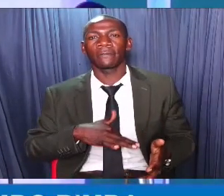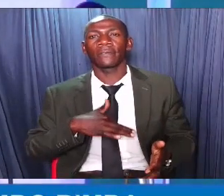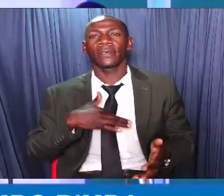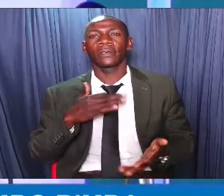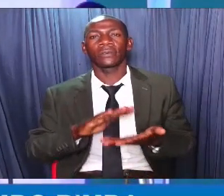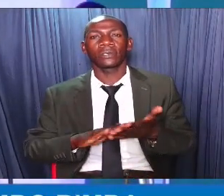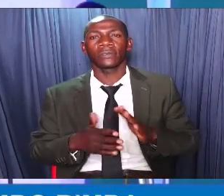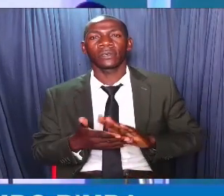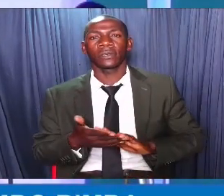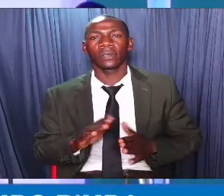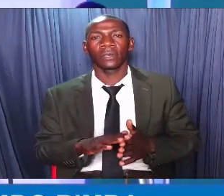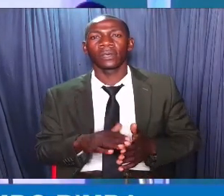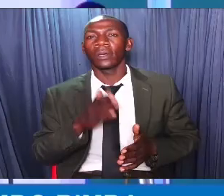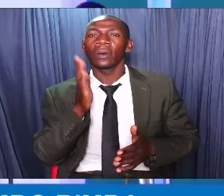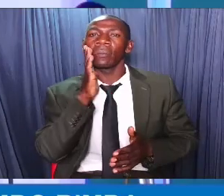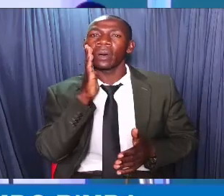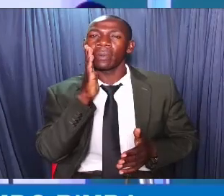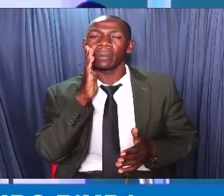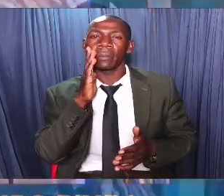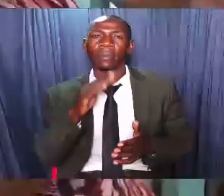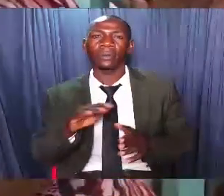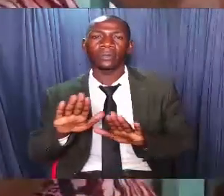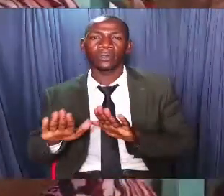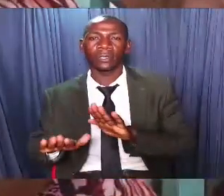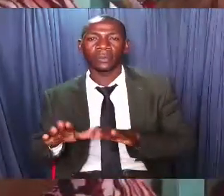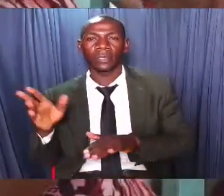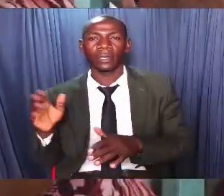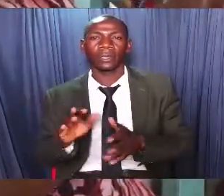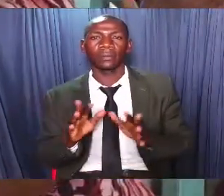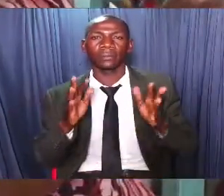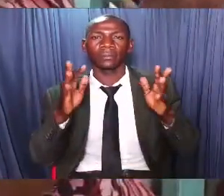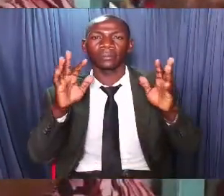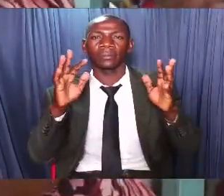they feel like being kwa forgiven. Kwa mama kanyaga kule. Our mother being there.